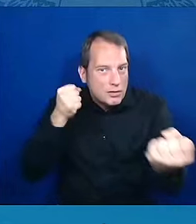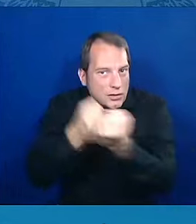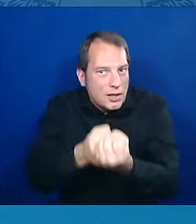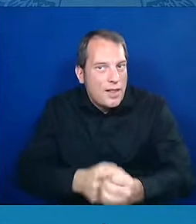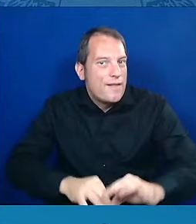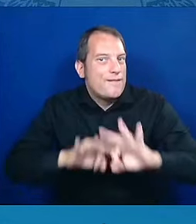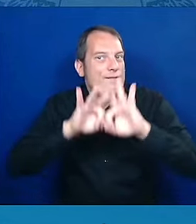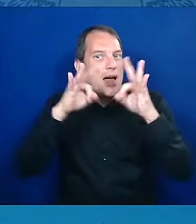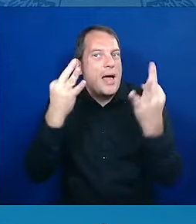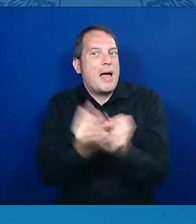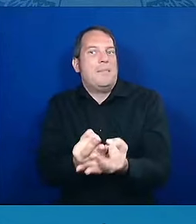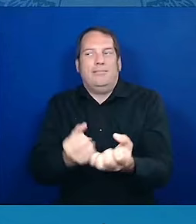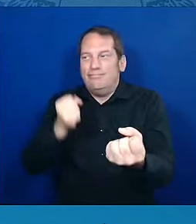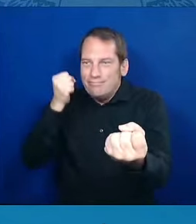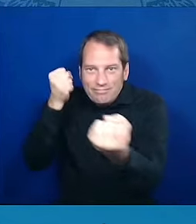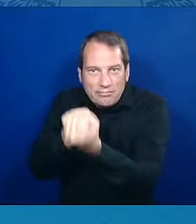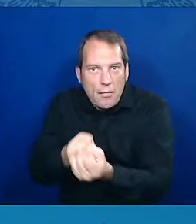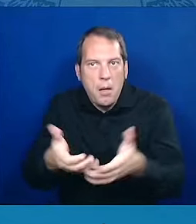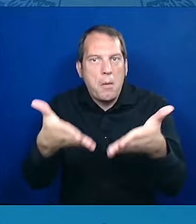history.